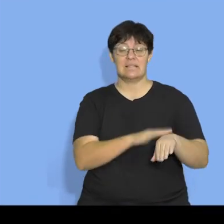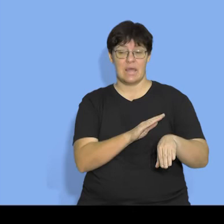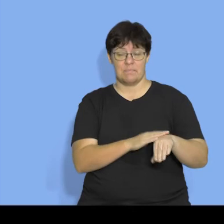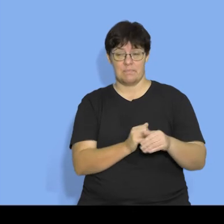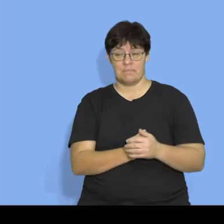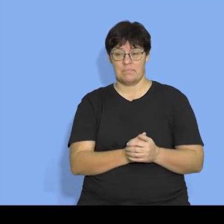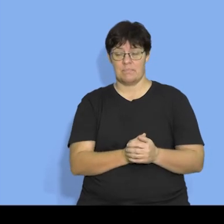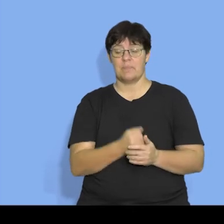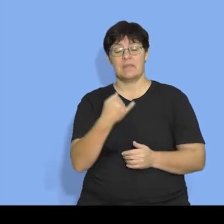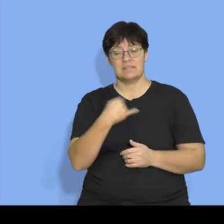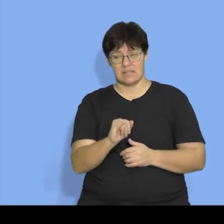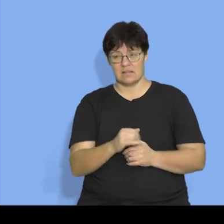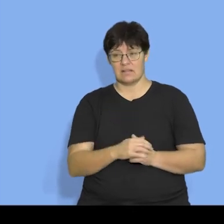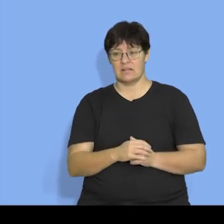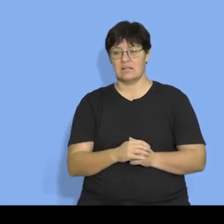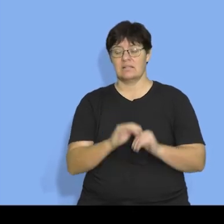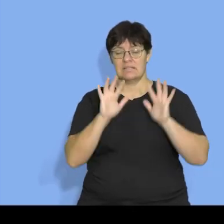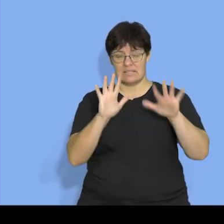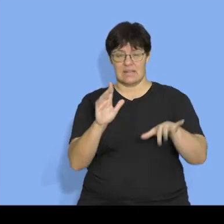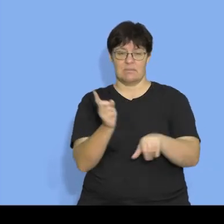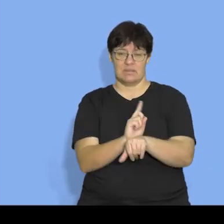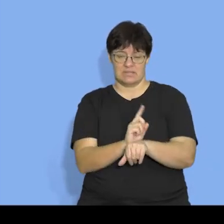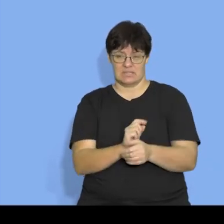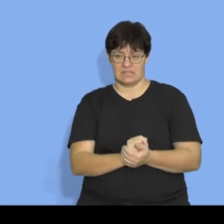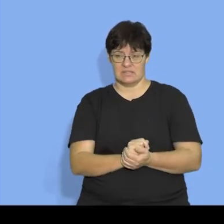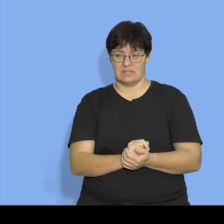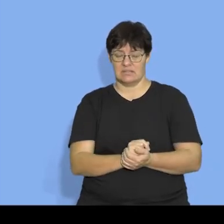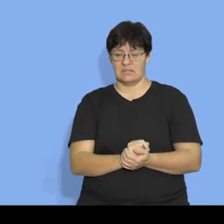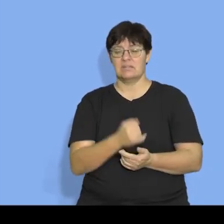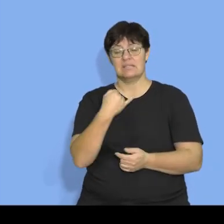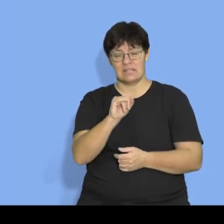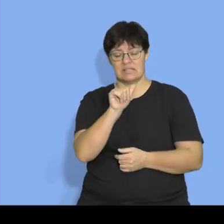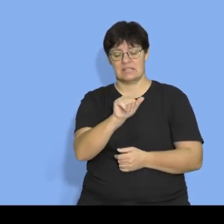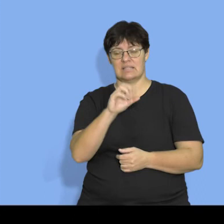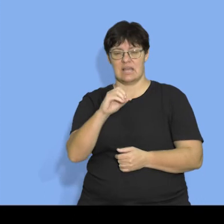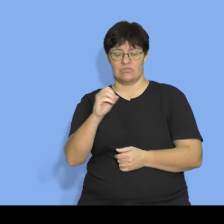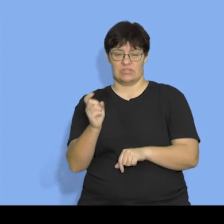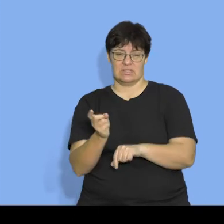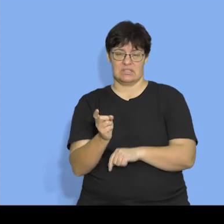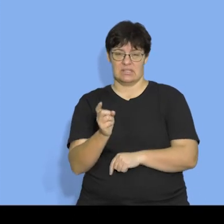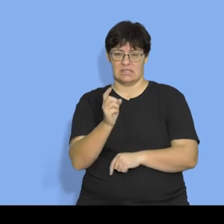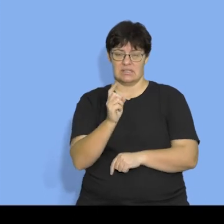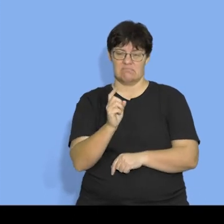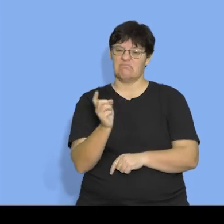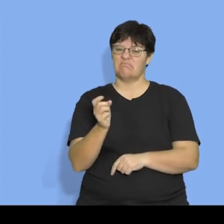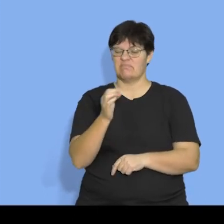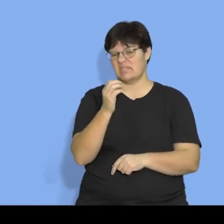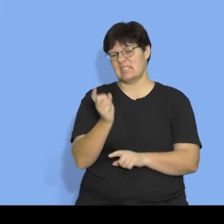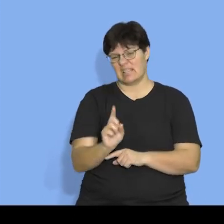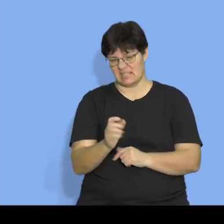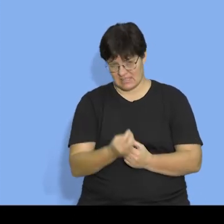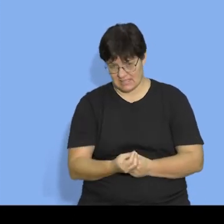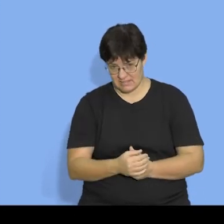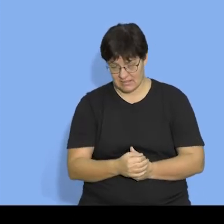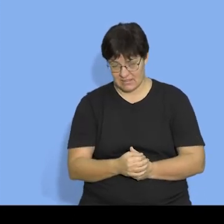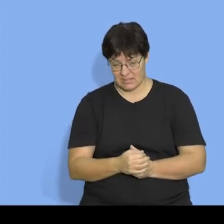time is still 10 minutes. So that means it's still 600